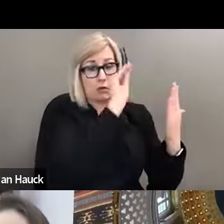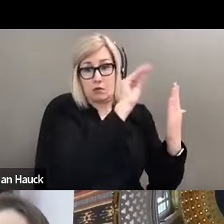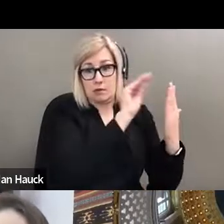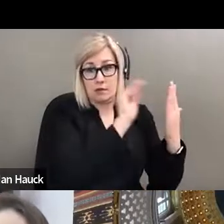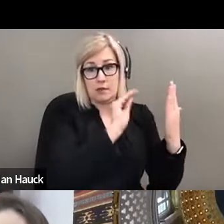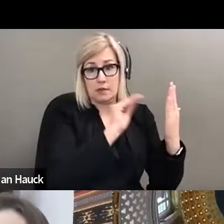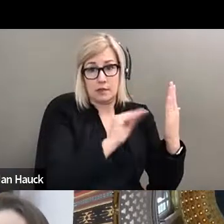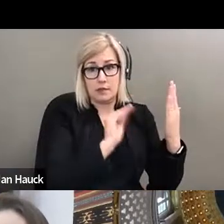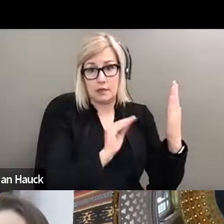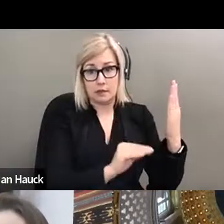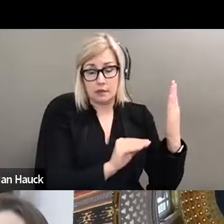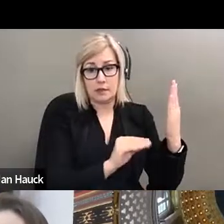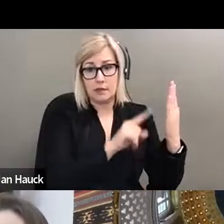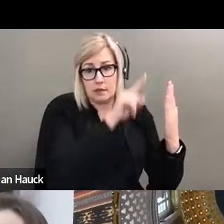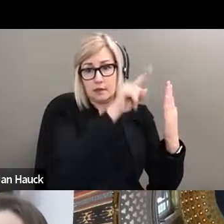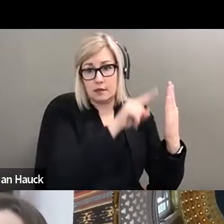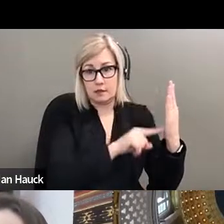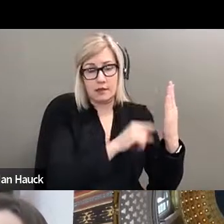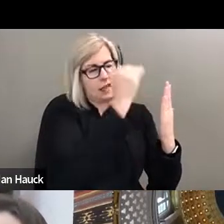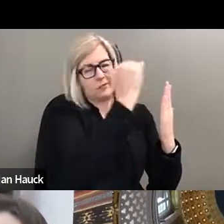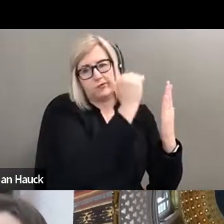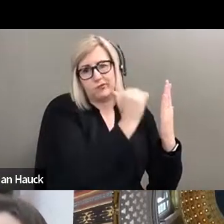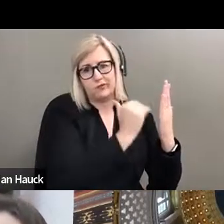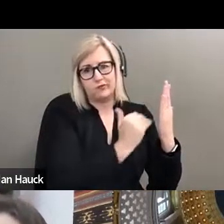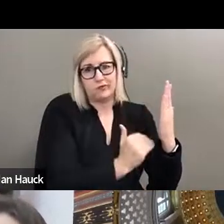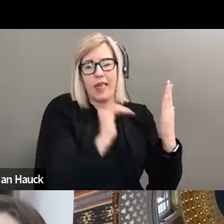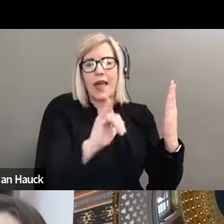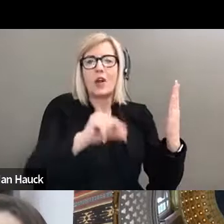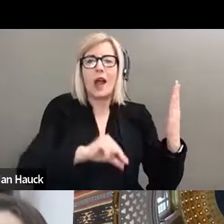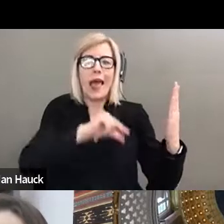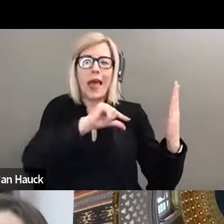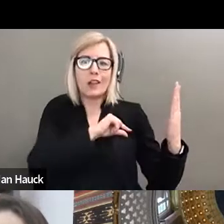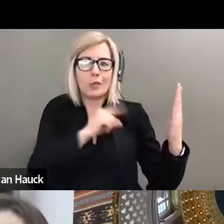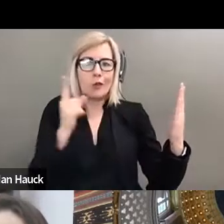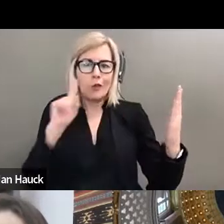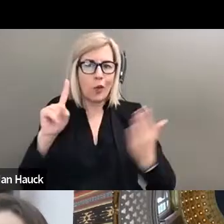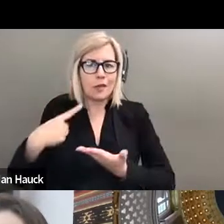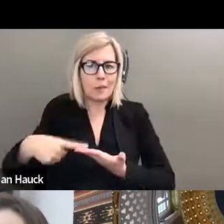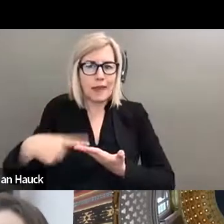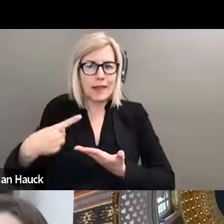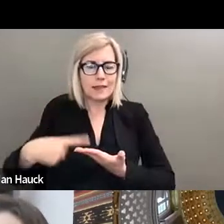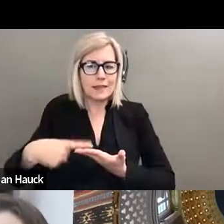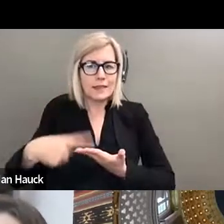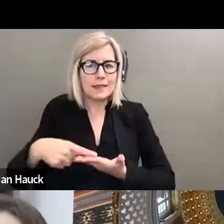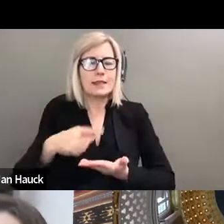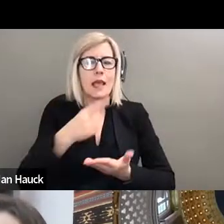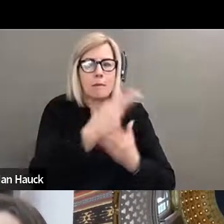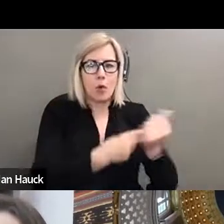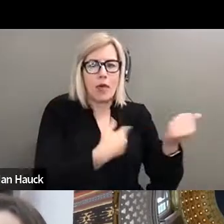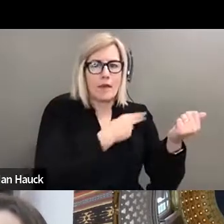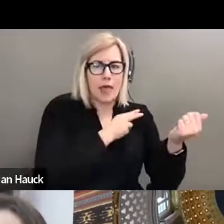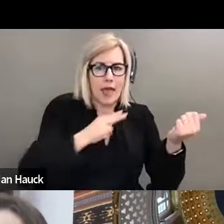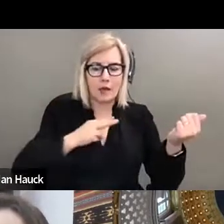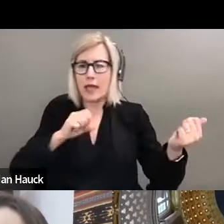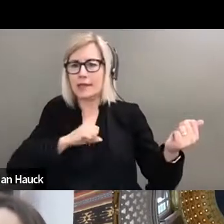and it's a list of bills that are eligible for debate, and they're on the House and Senate floor. So it